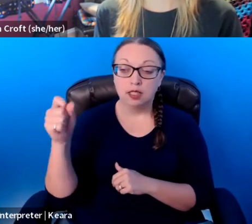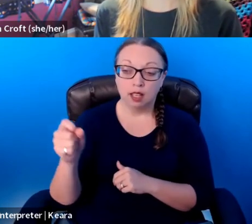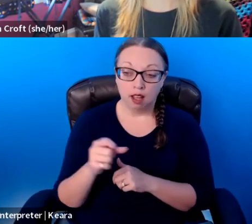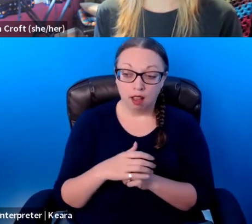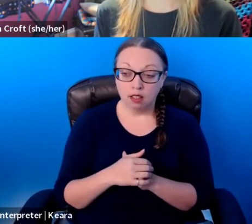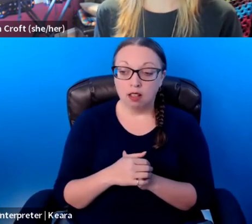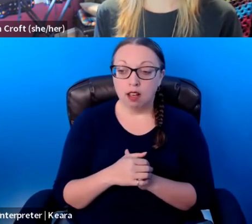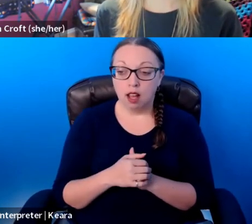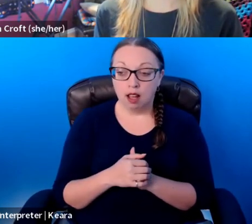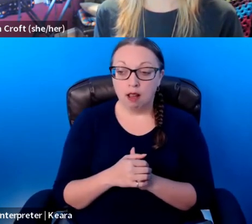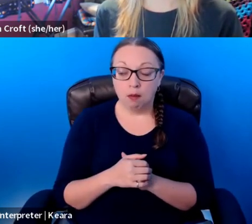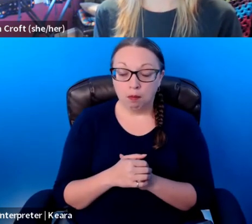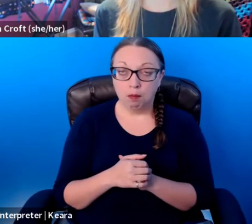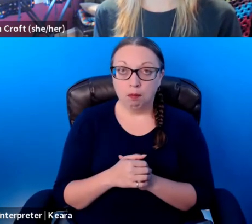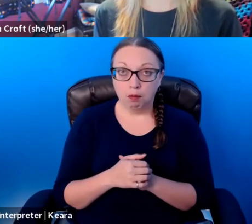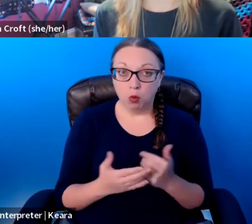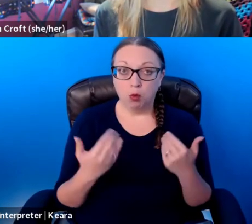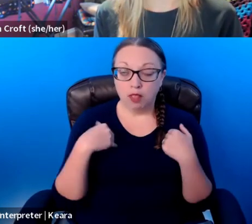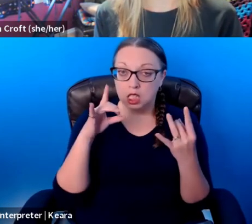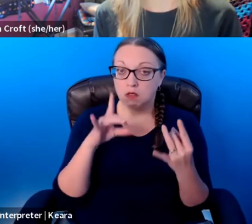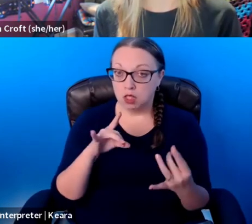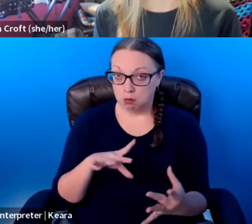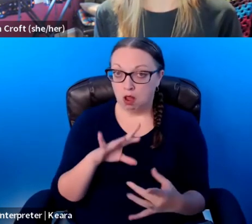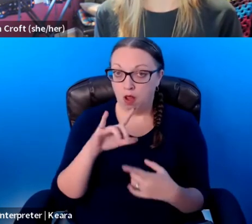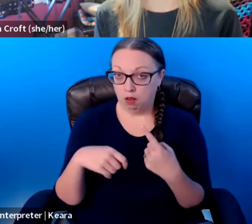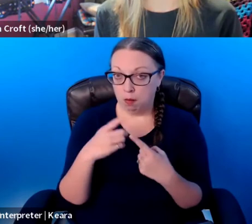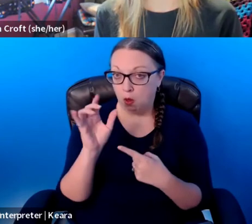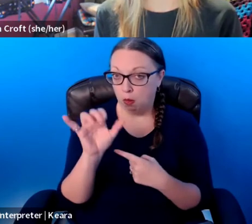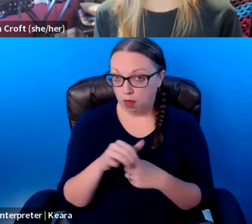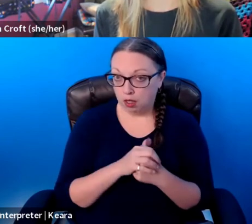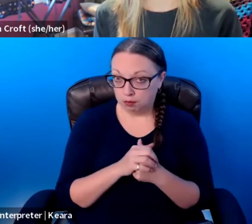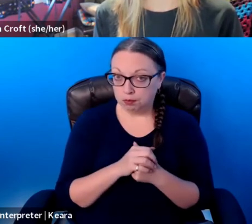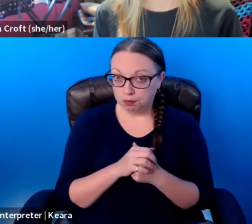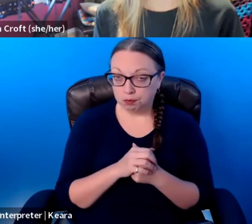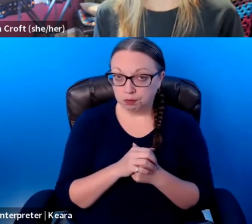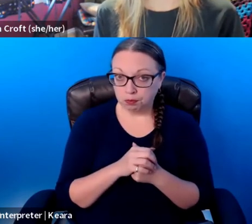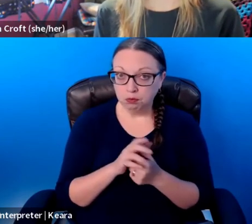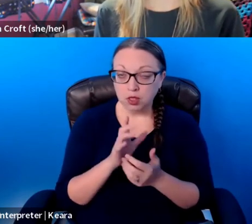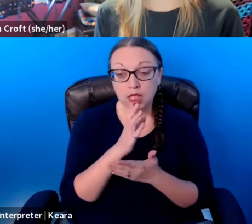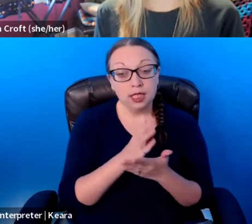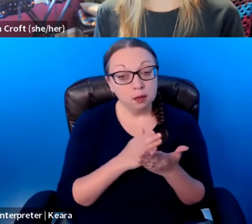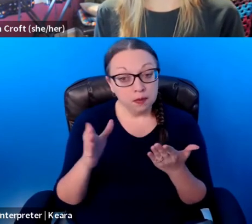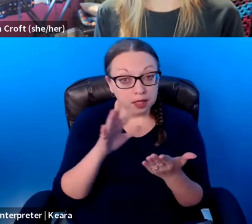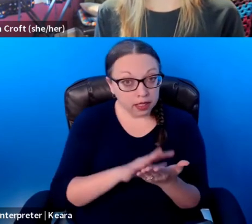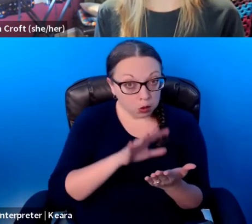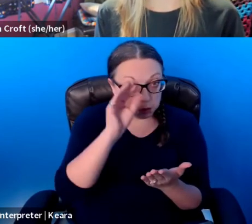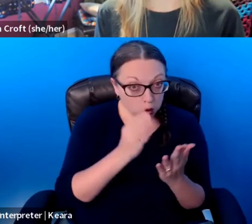definitely have some feedback around that. I think some of the things that we learned through the